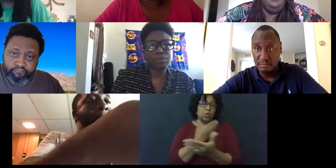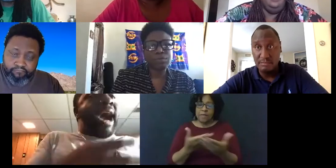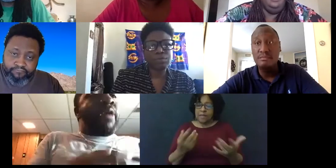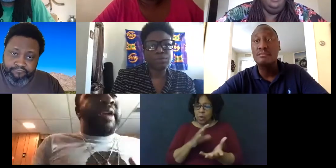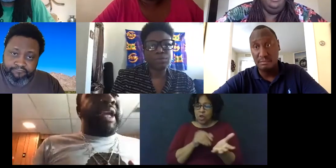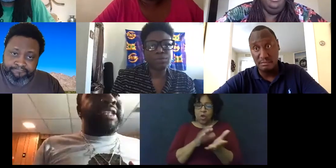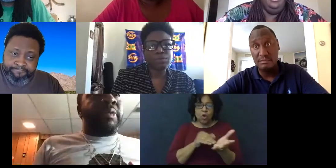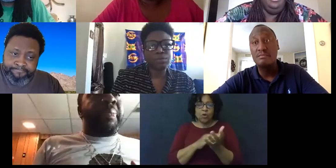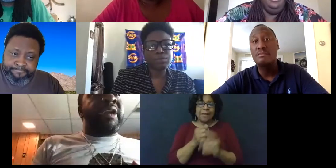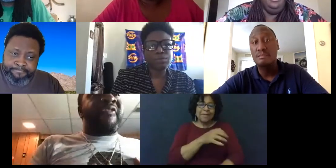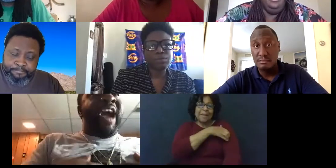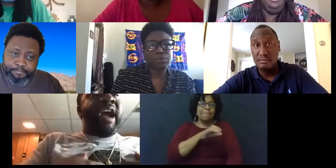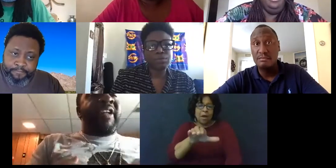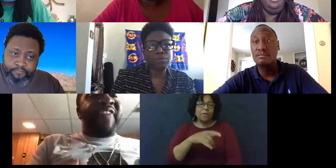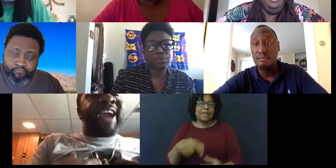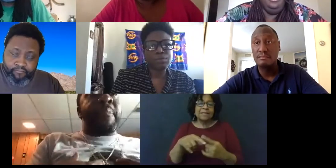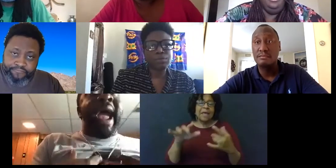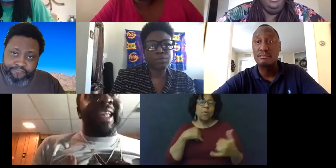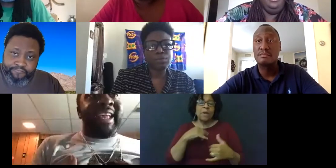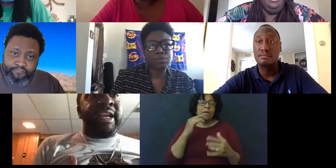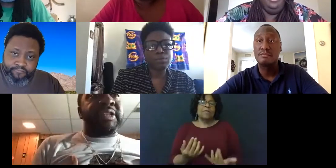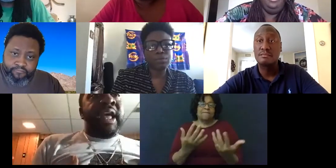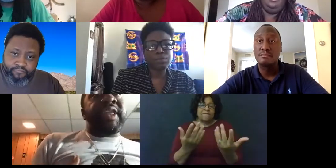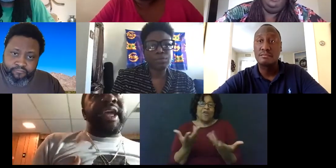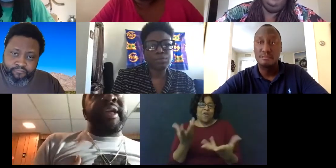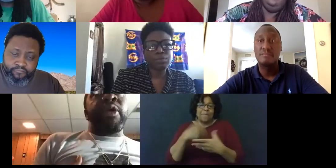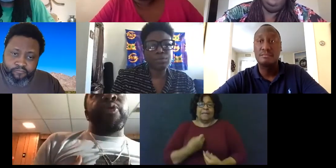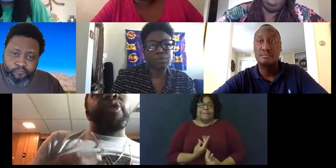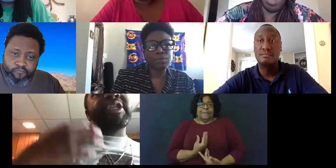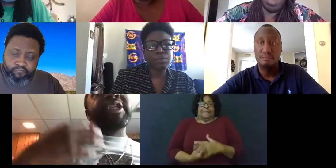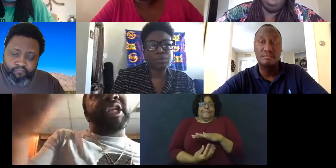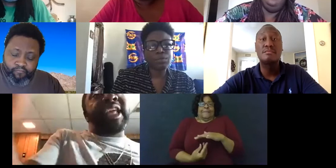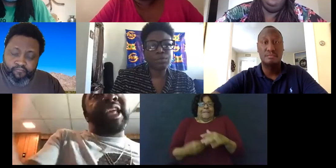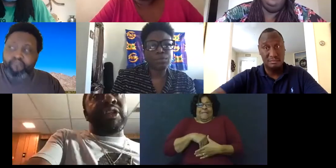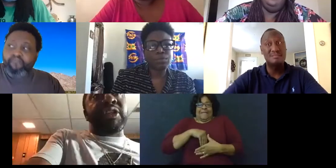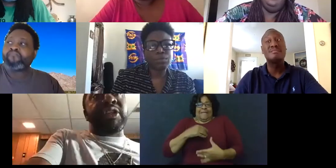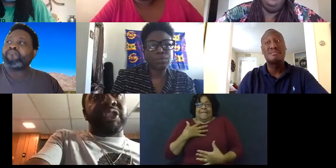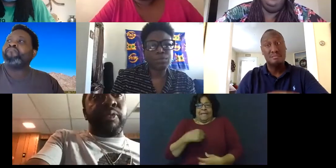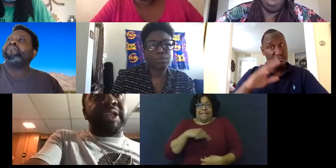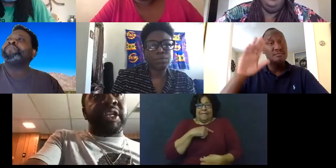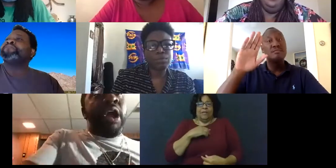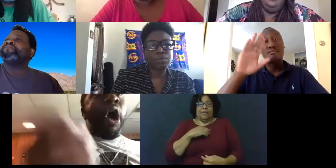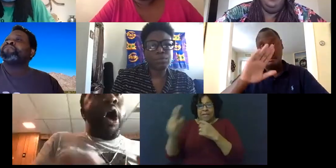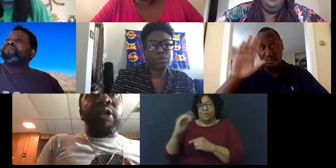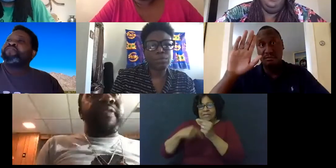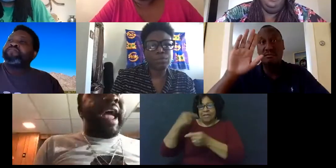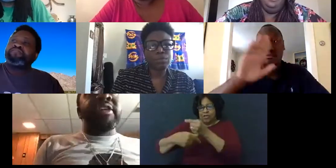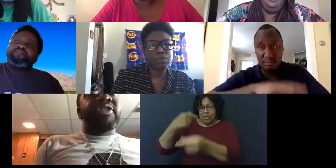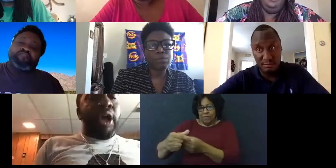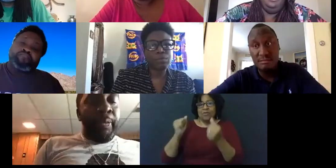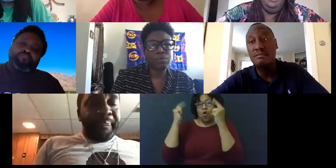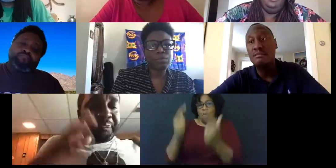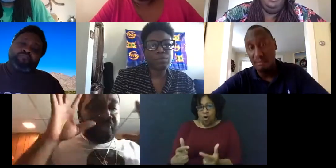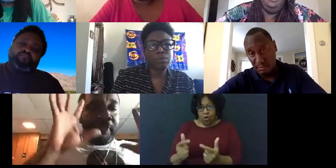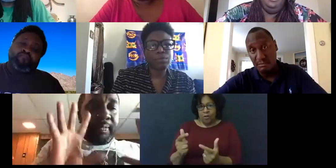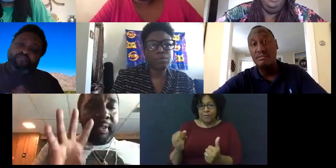the empowering things that are putting the fire back in us that we're going to be giving to the next generation, all of that. So